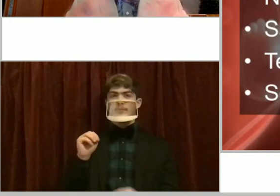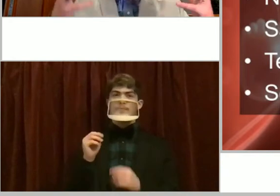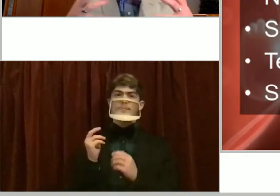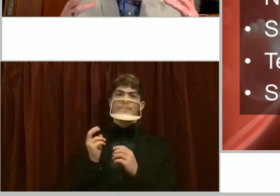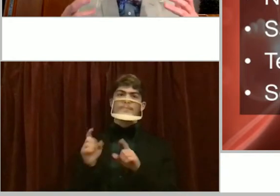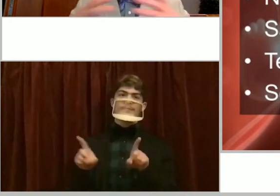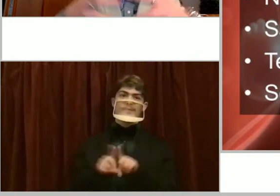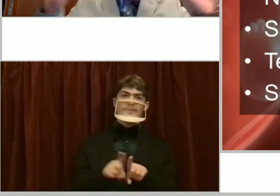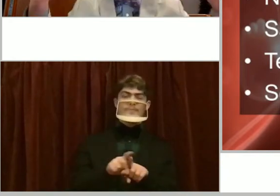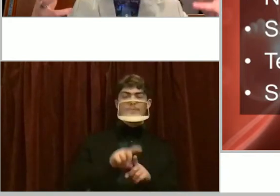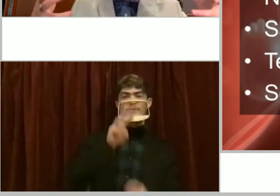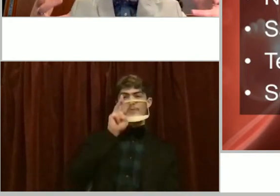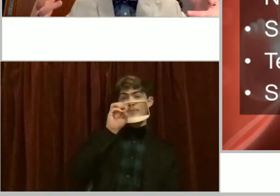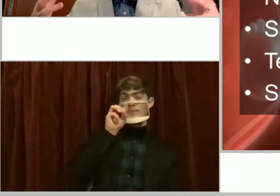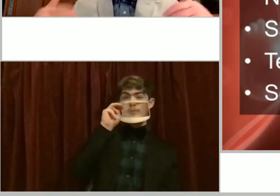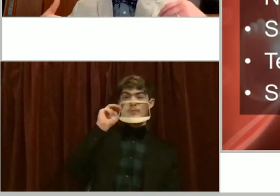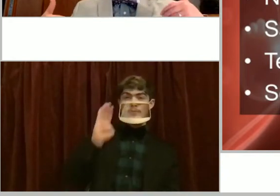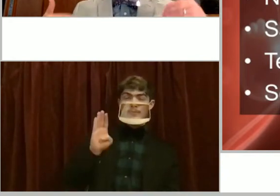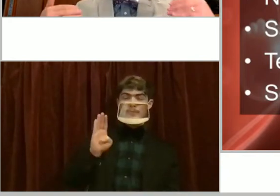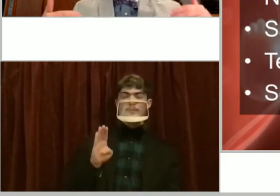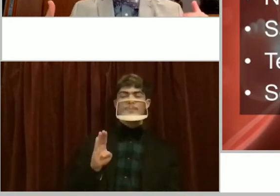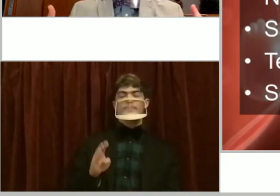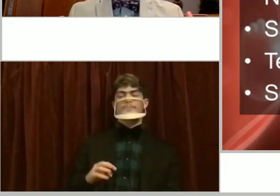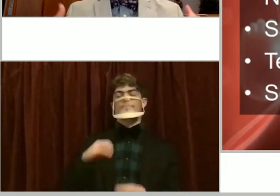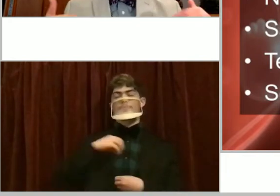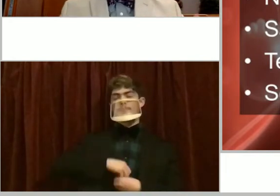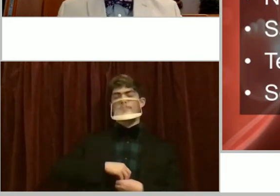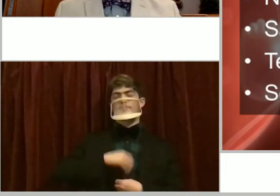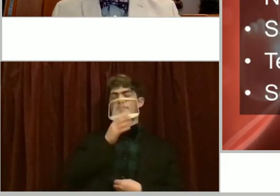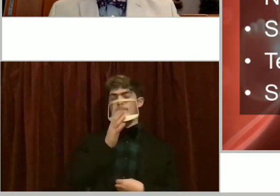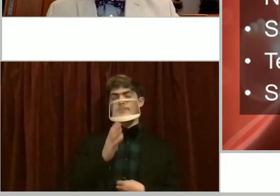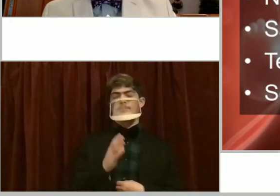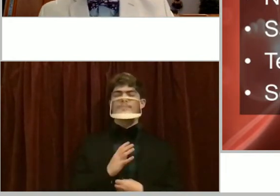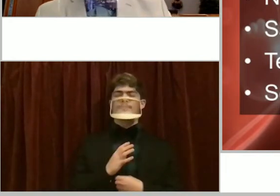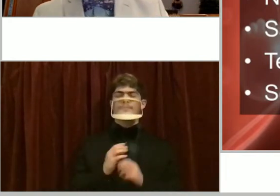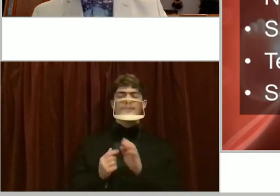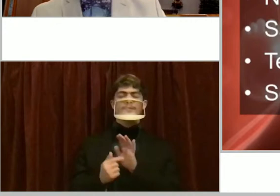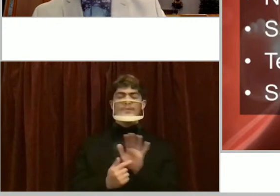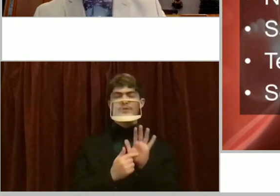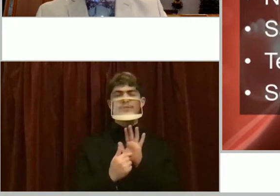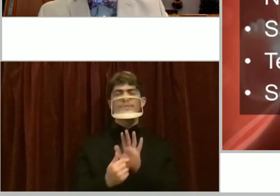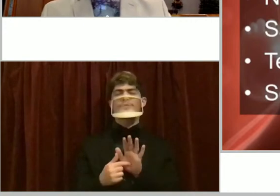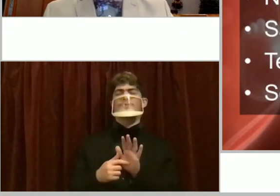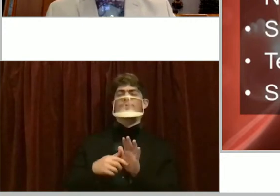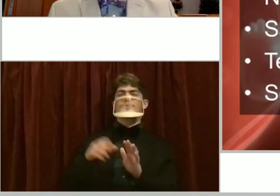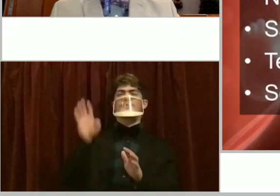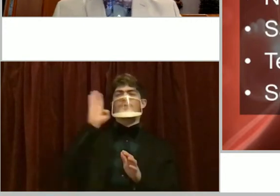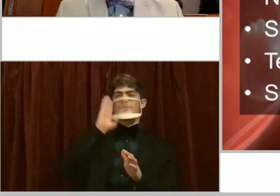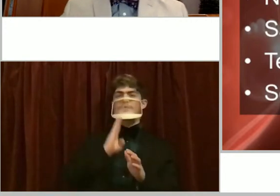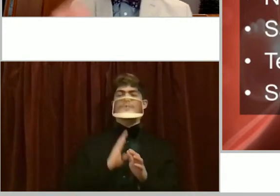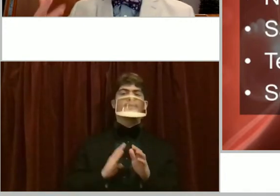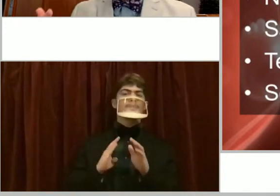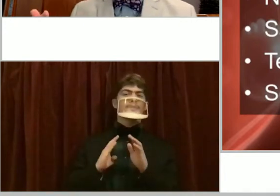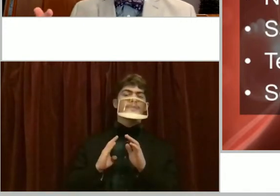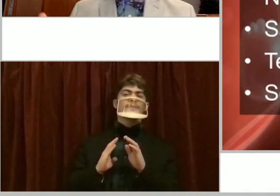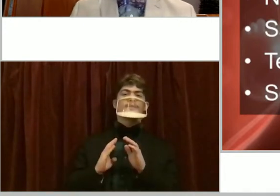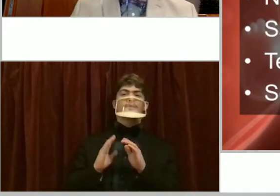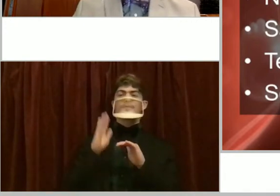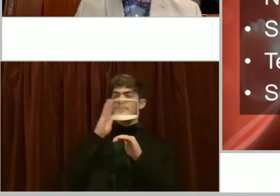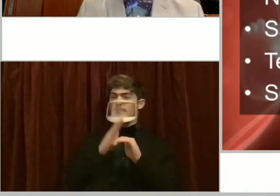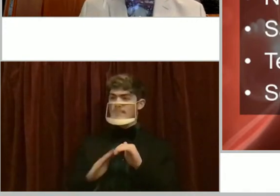the image in the context draws out the nurturing nature of God, his